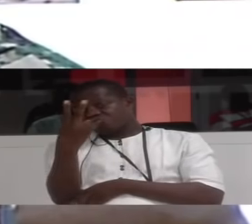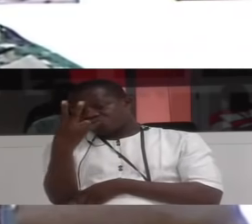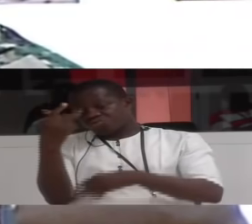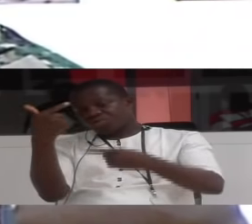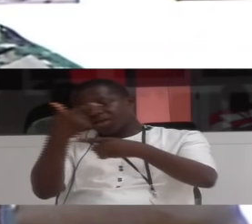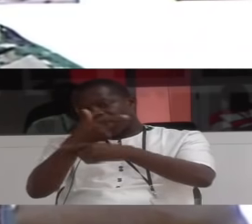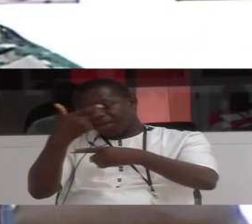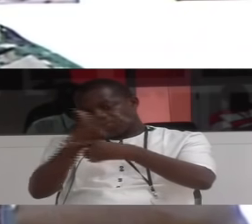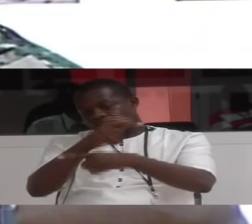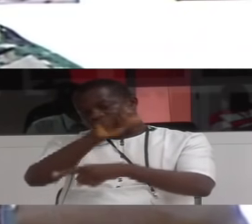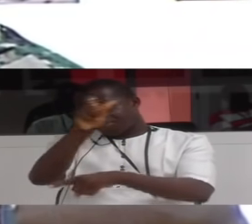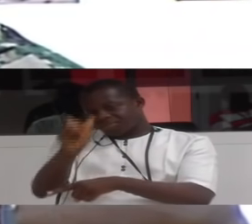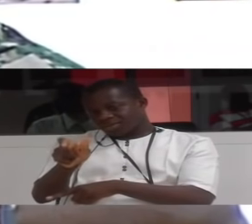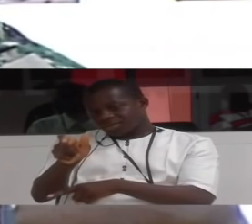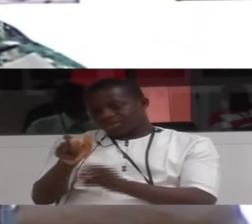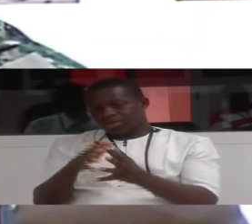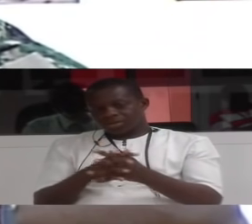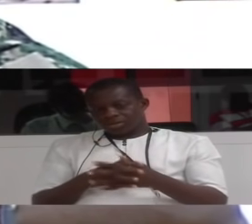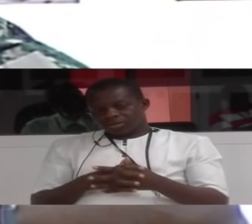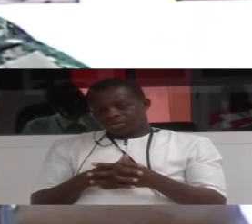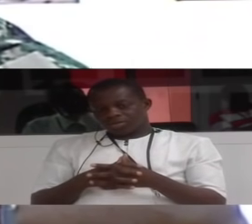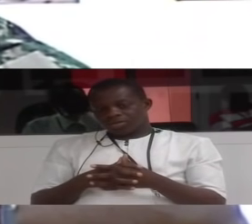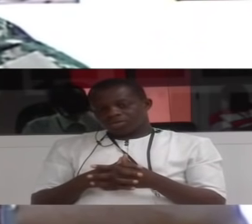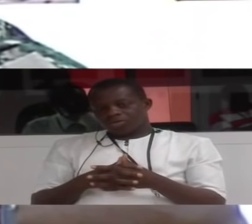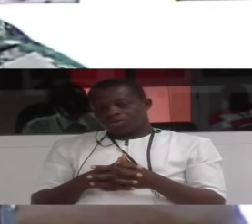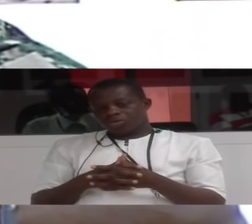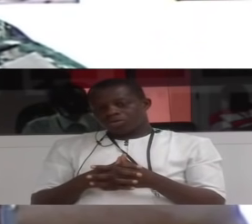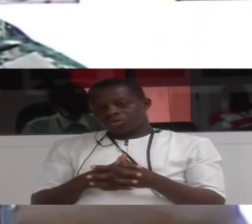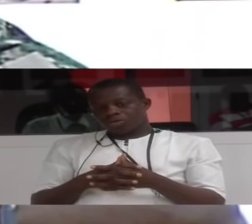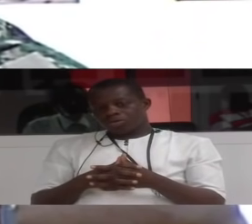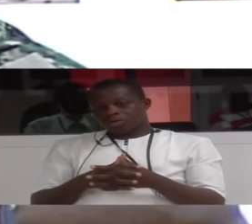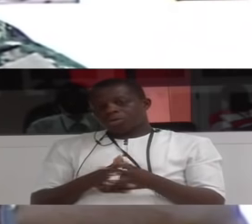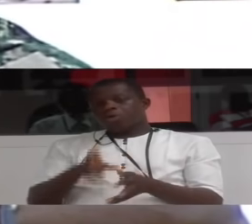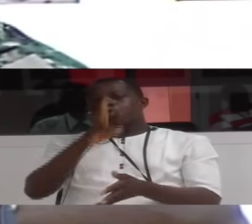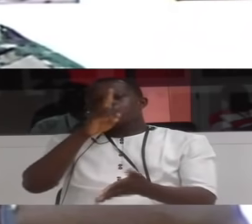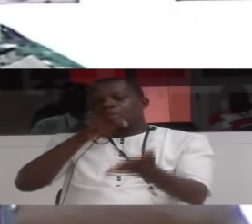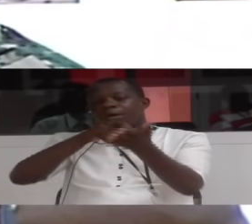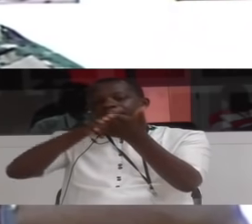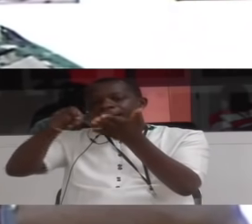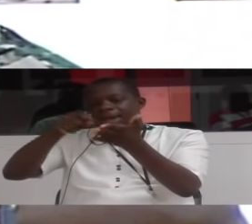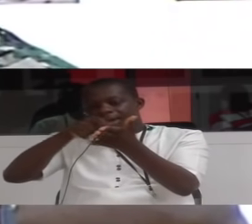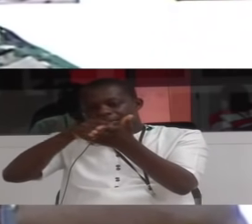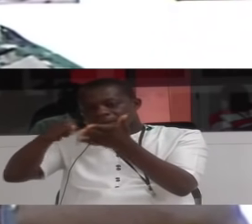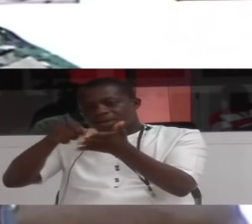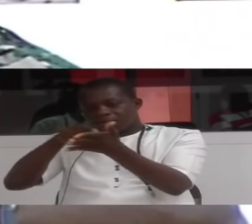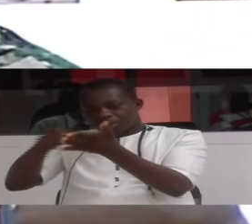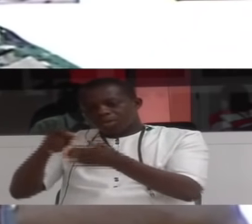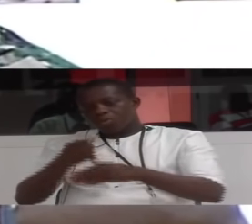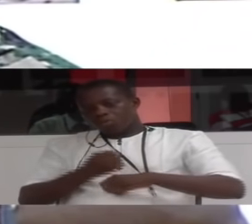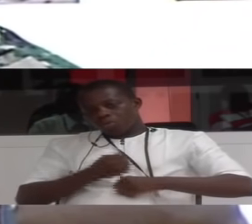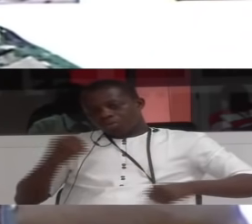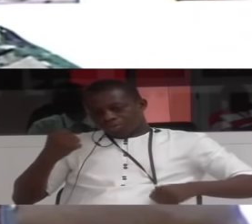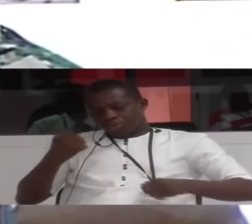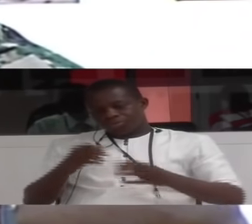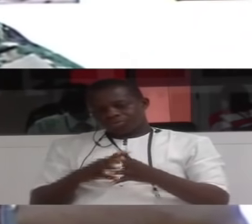Was that there were two Gambians. Ñu nga xamné ñu ngi jënd ay nganaay. That bought some weapons.